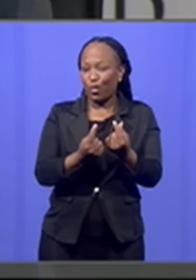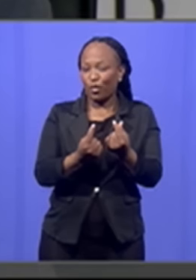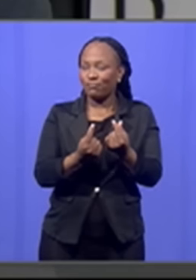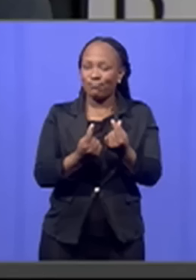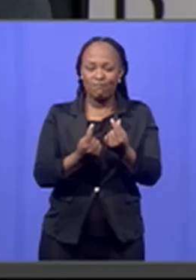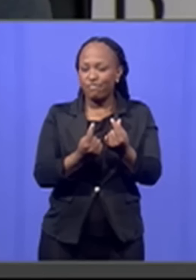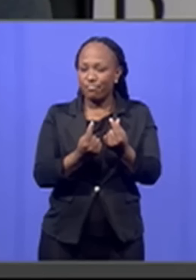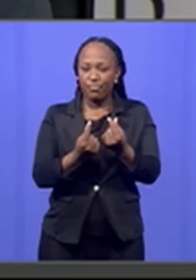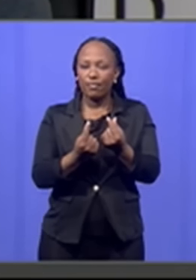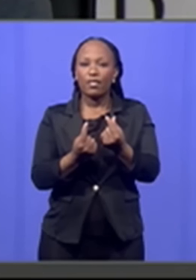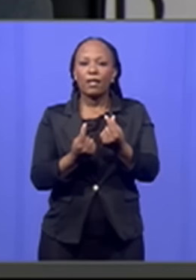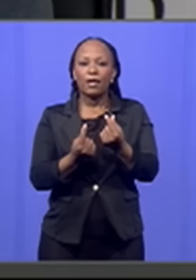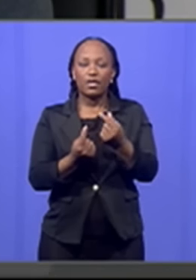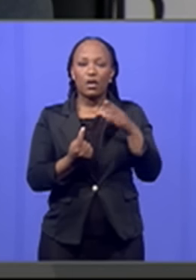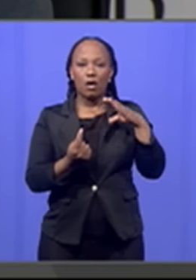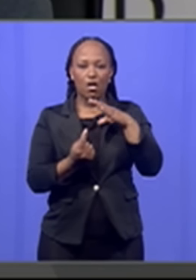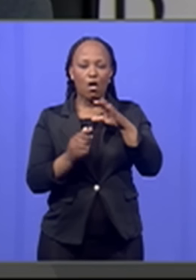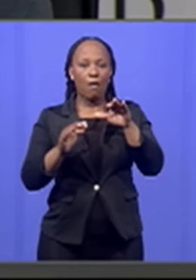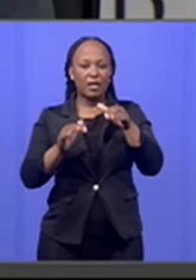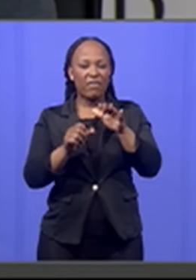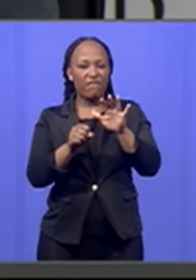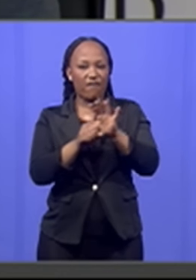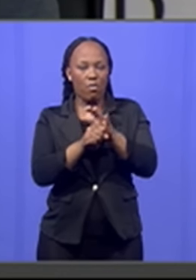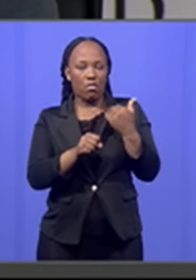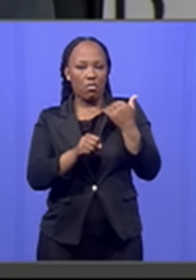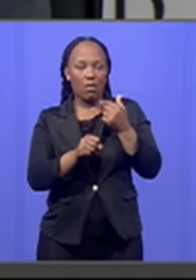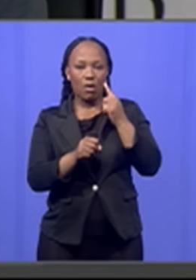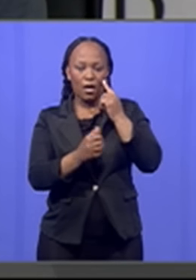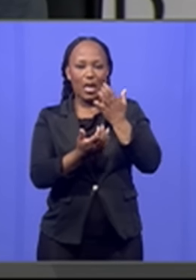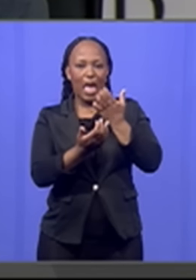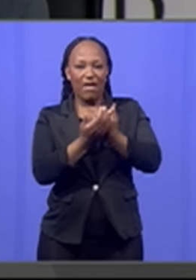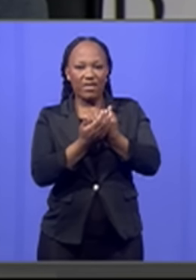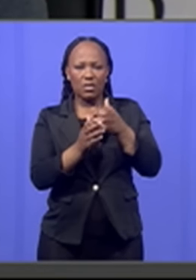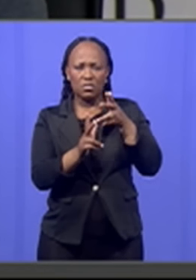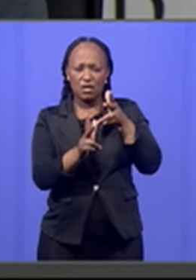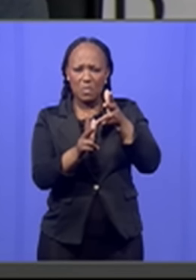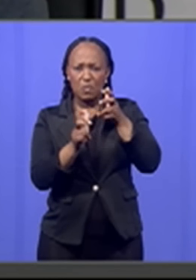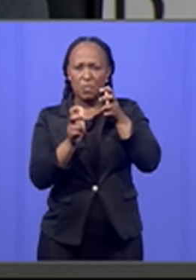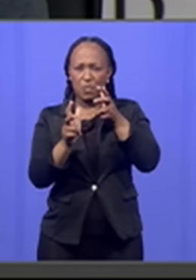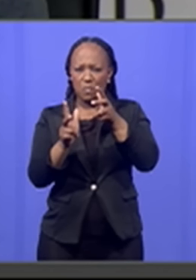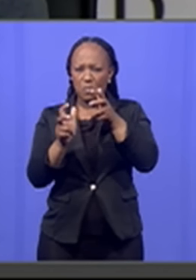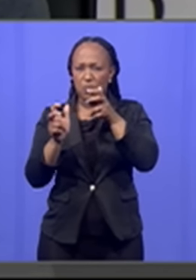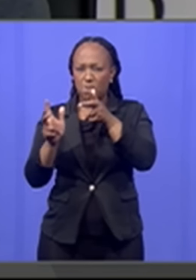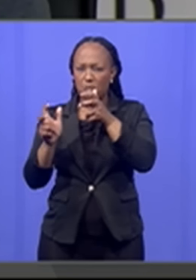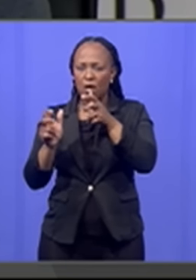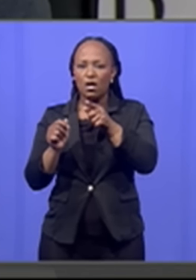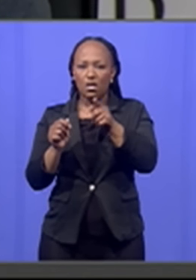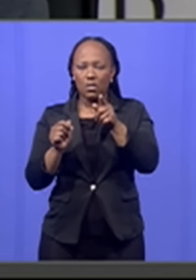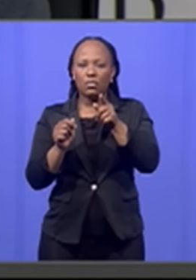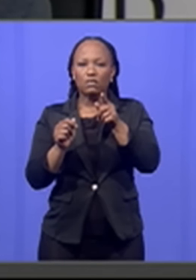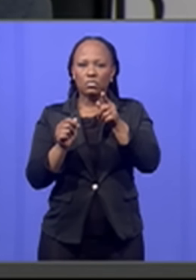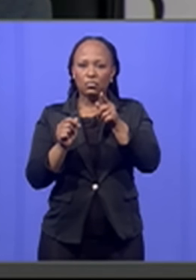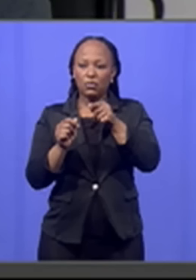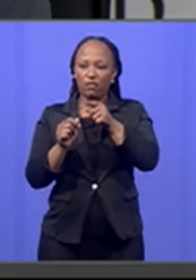is, having heard the testimony so far and hearing this list of mechanisms in place to